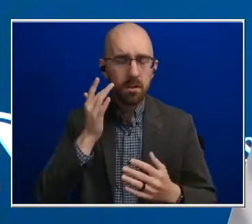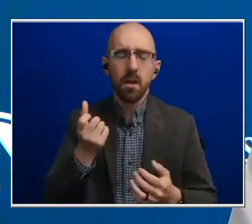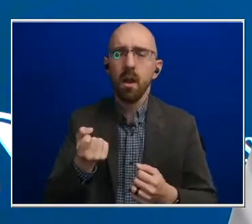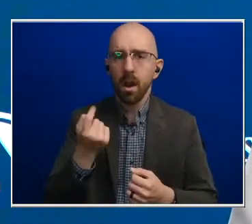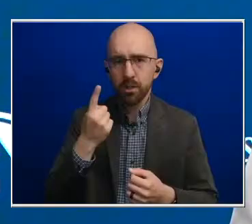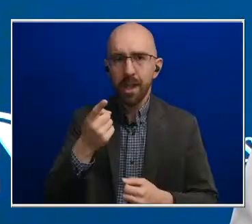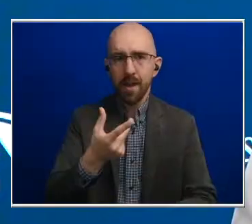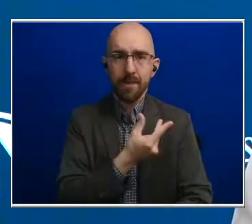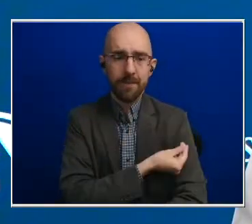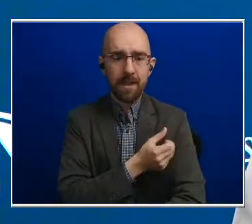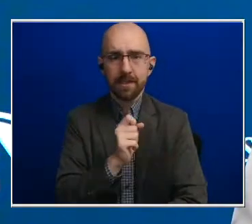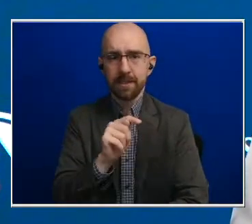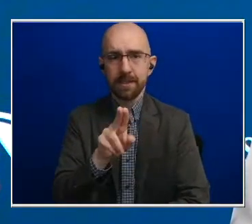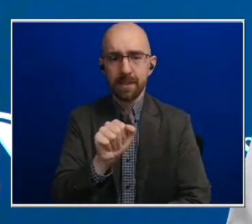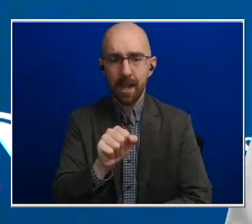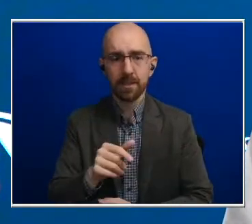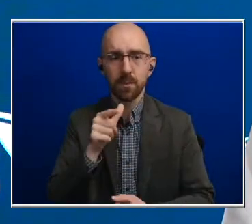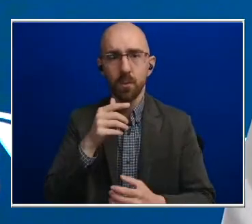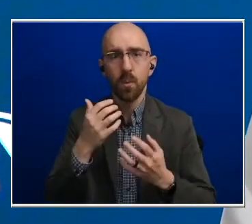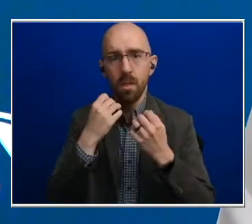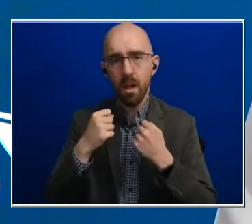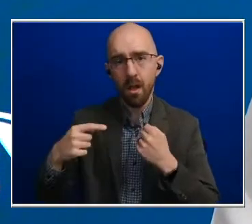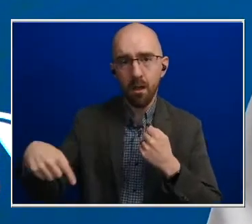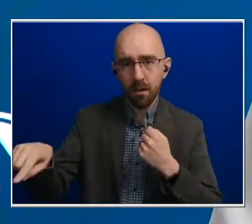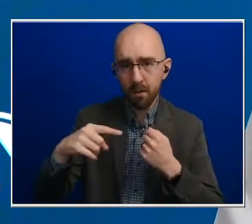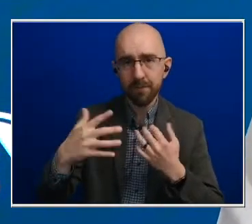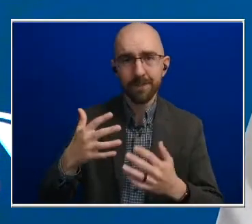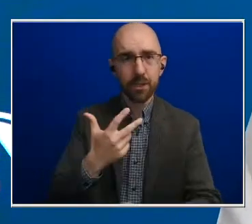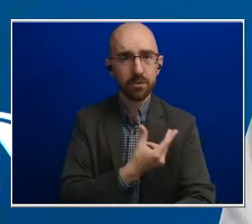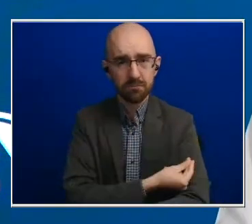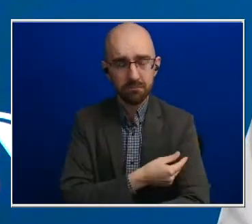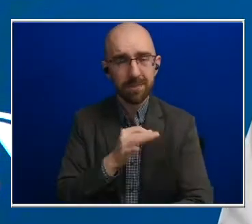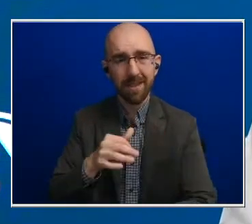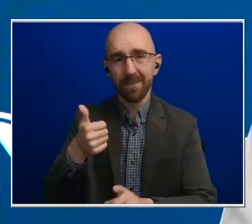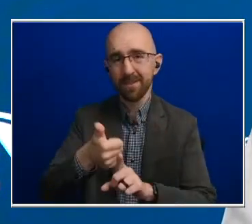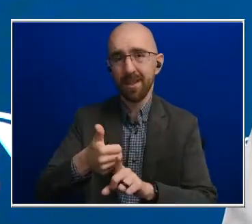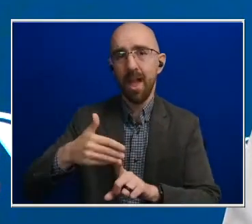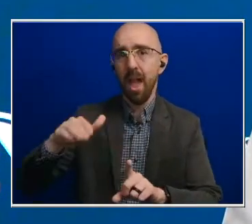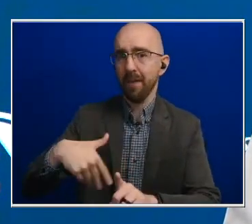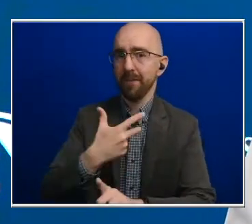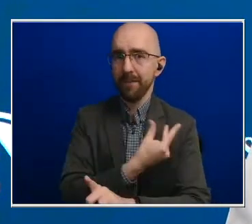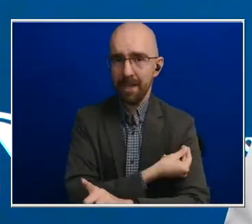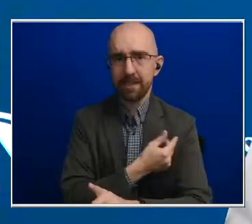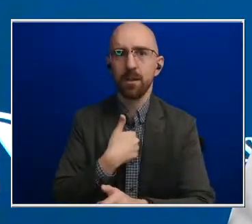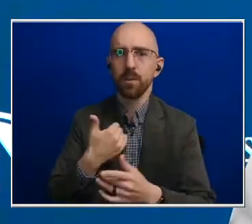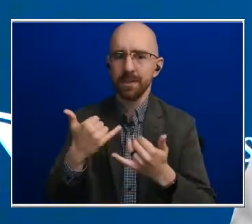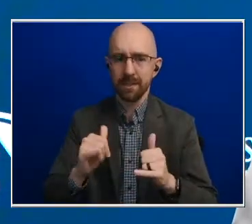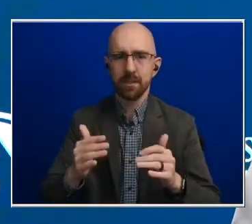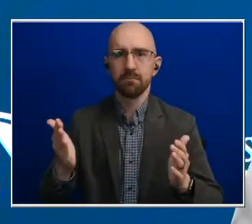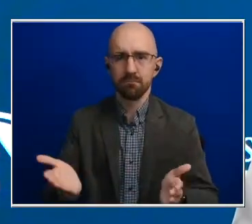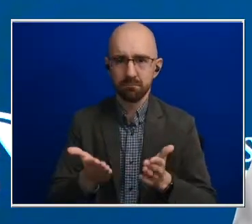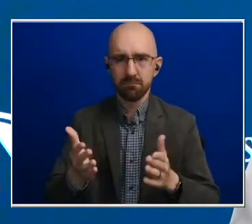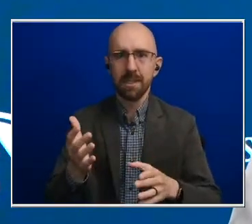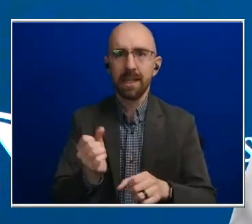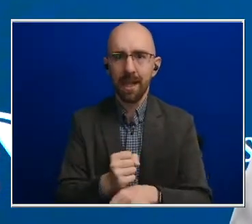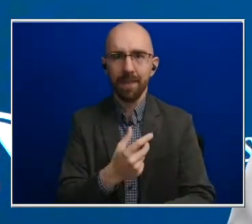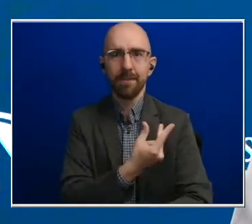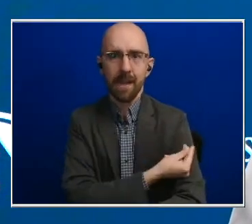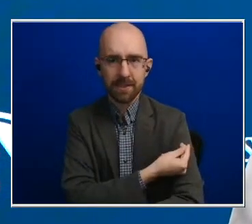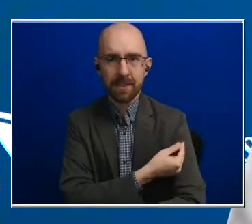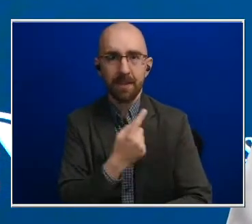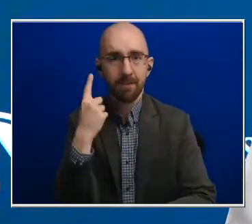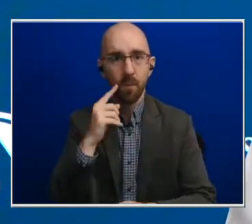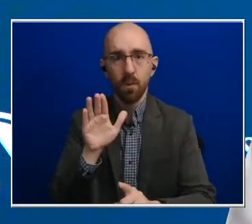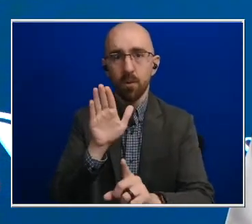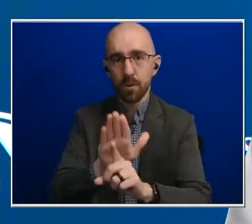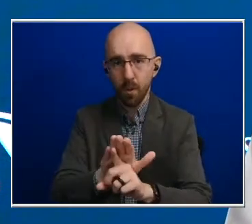your loved one's vaccine status. If you are not vaccinated, we are still going to encourage you to get vaccinated, both for your